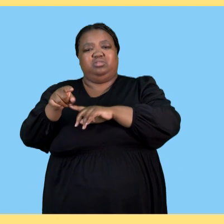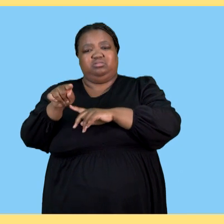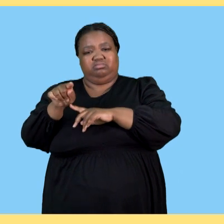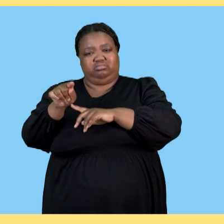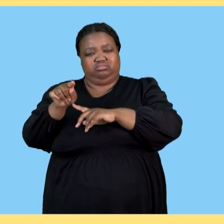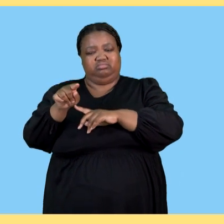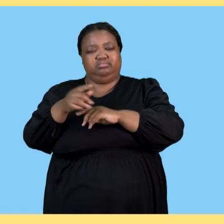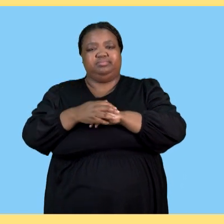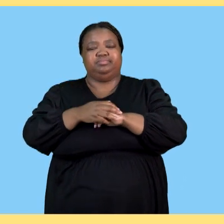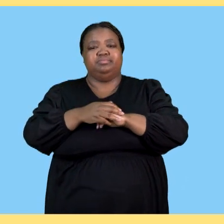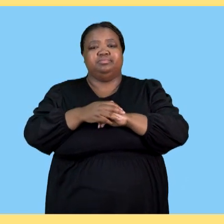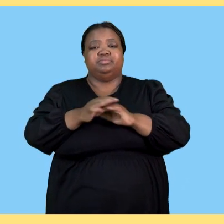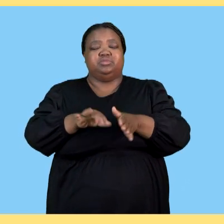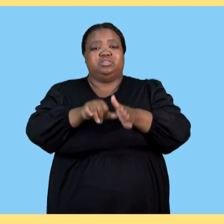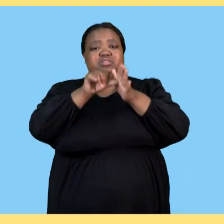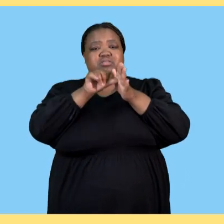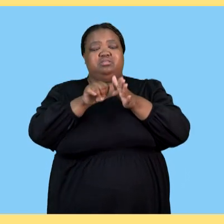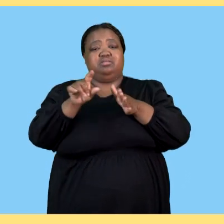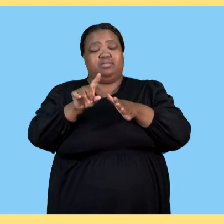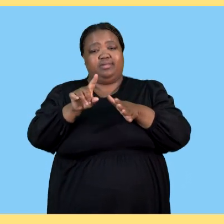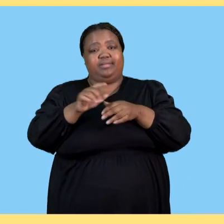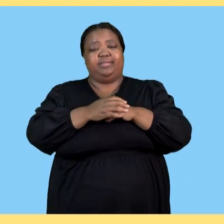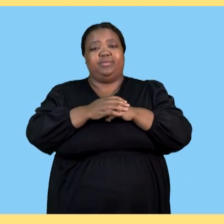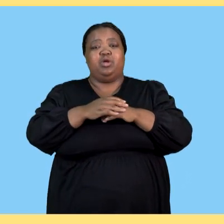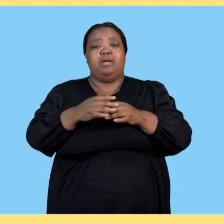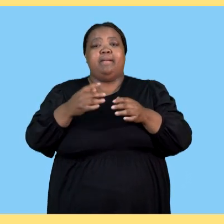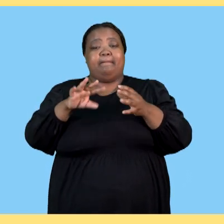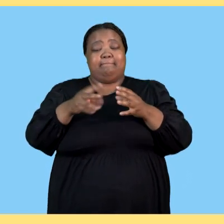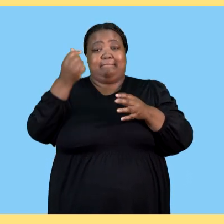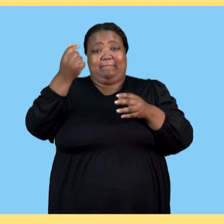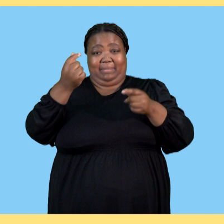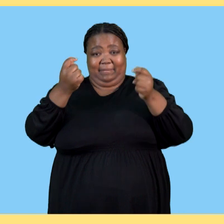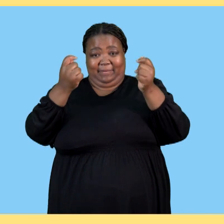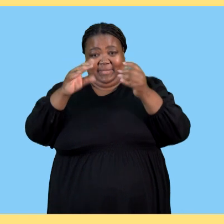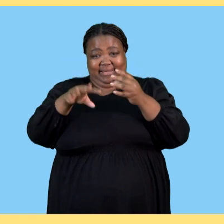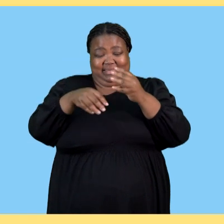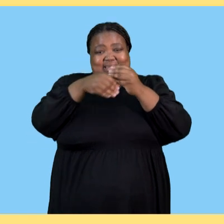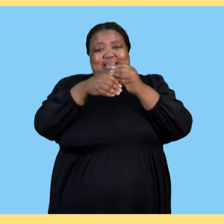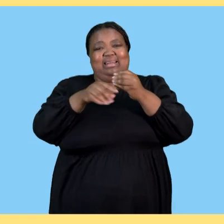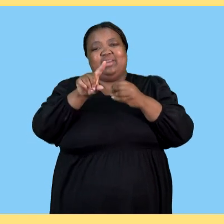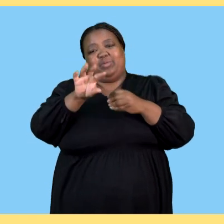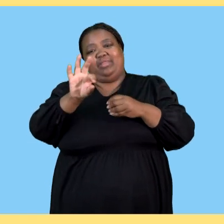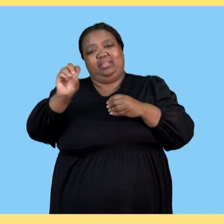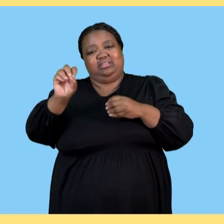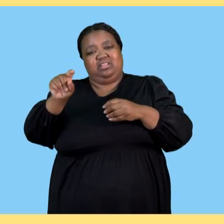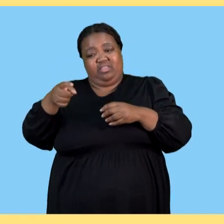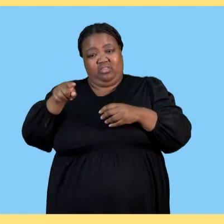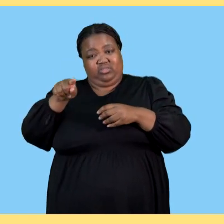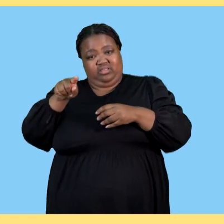is. So very important that my additional capital, I add it. So I'm adding this 130.